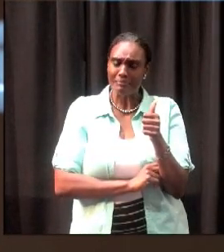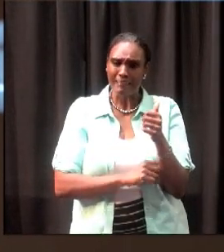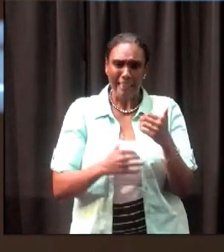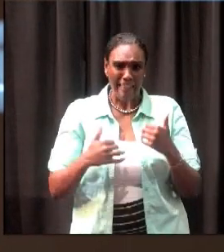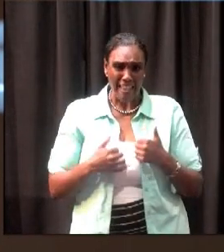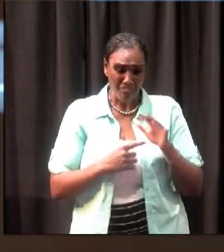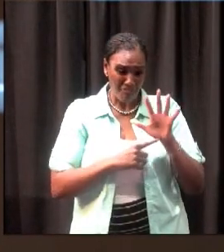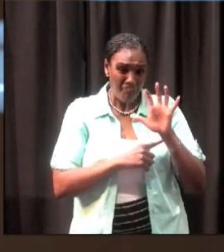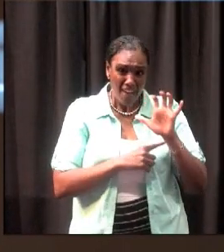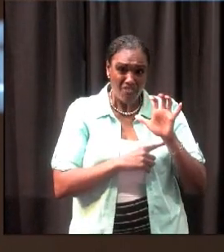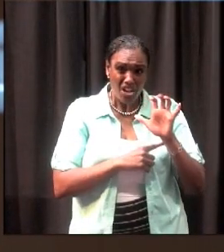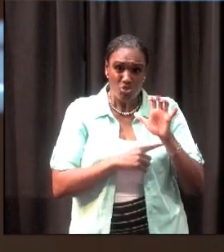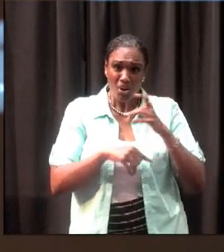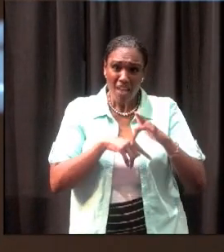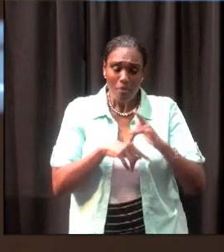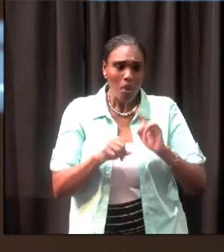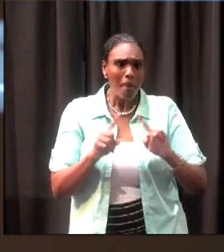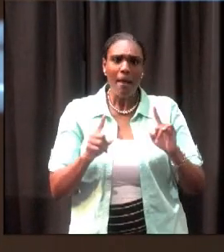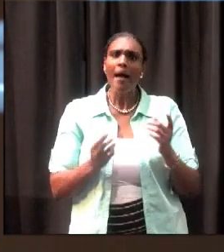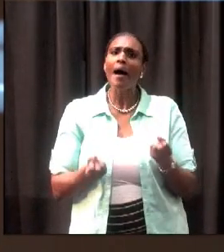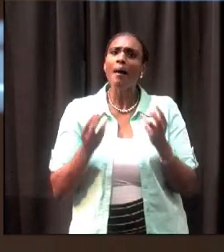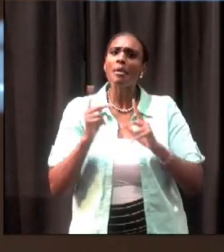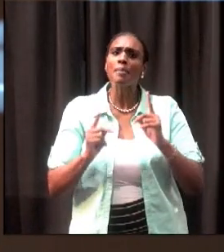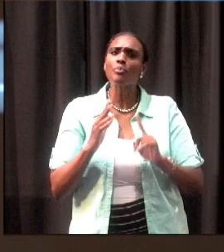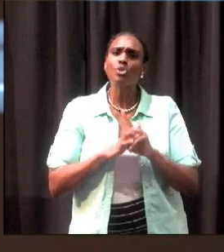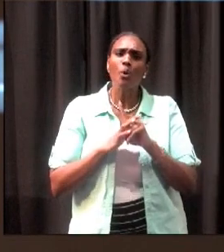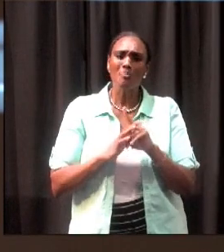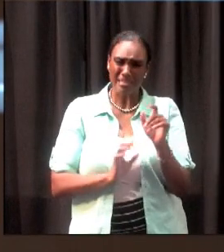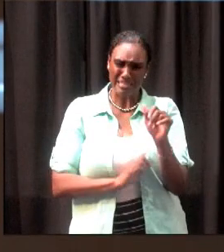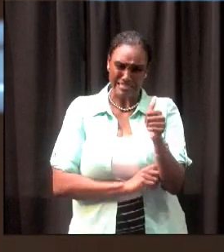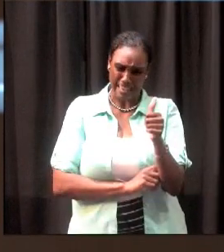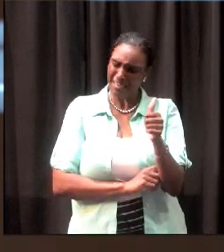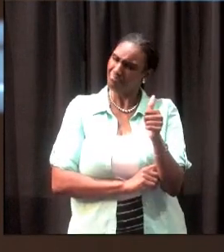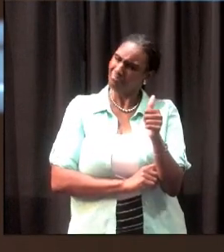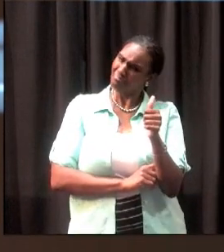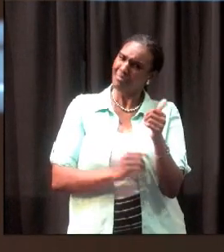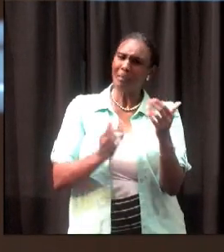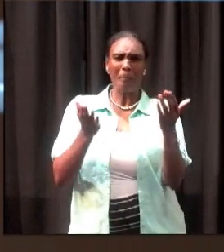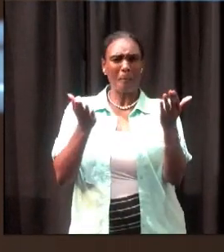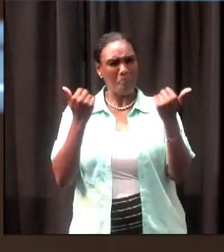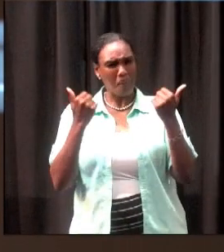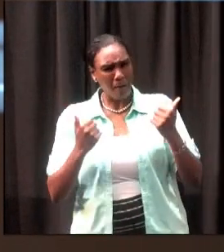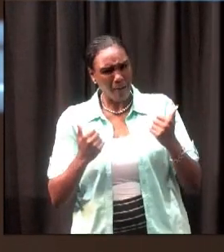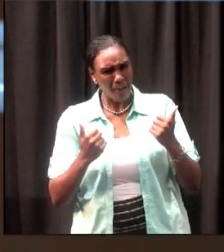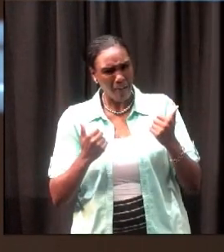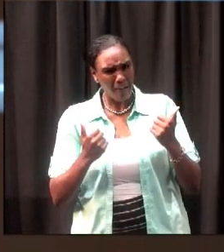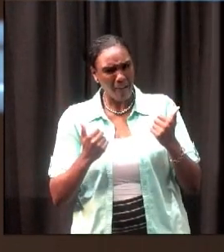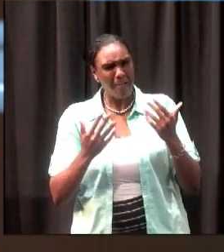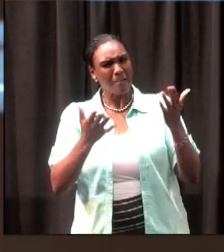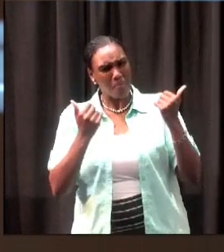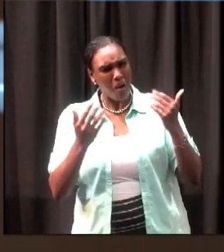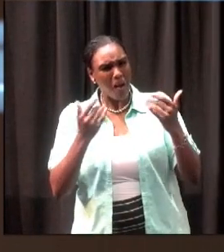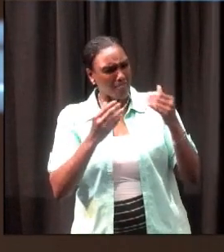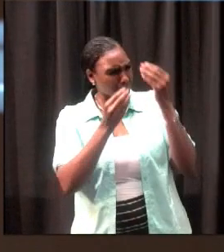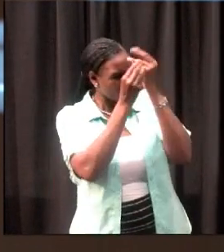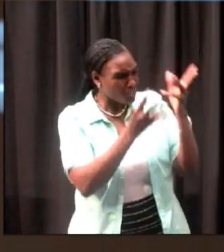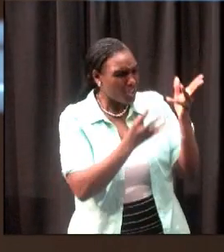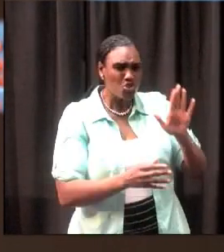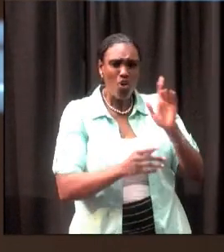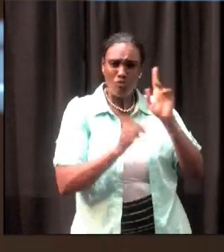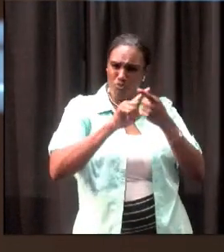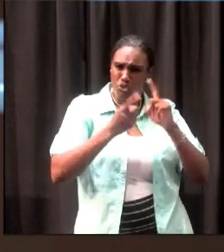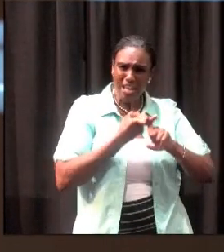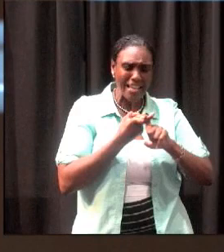500 available, 10 showed up. So let's make sure that we come and we get the shot. Share it with your friends. Well, I don't care if they